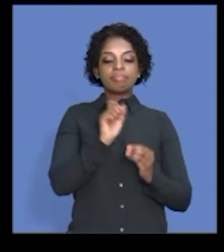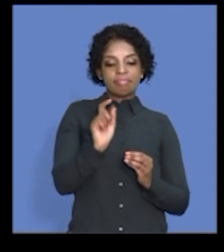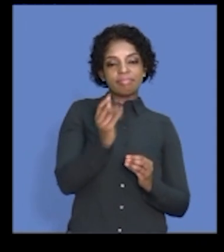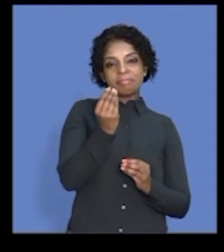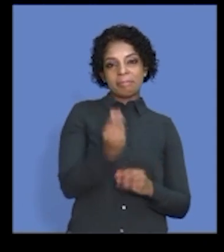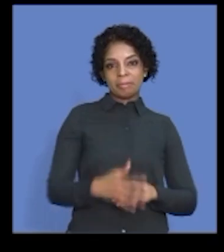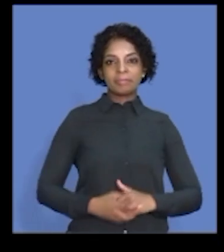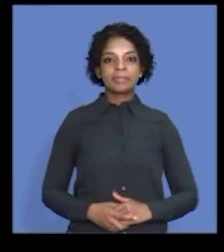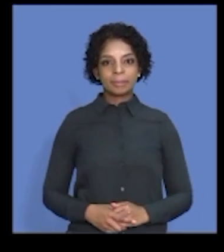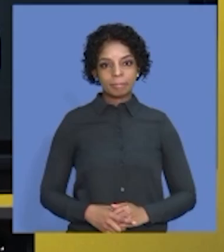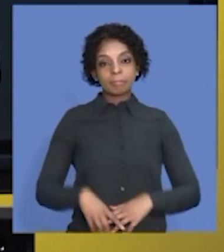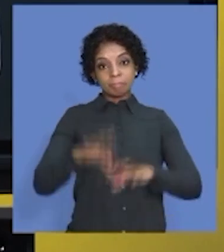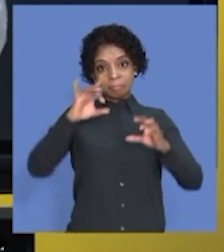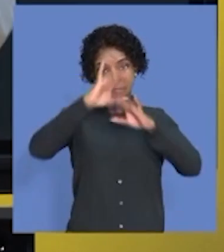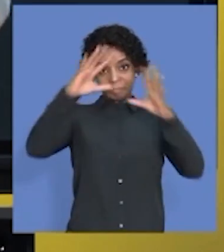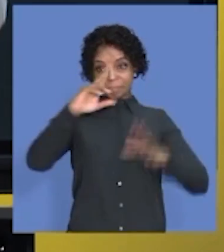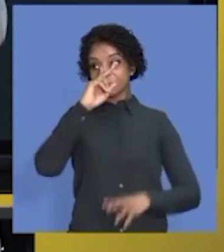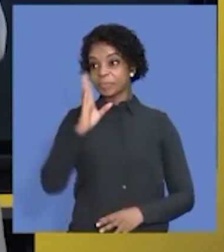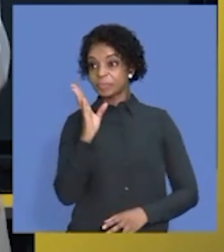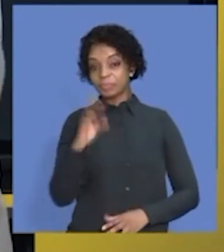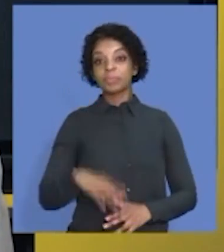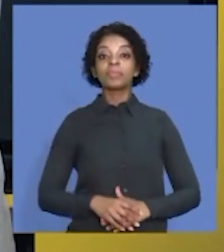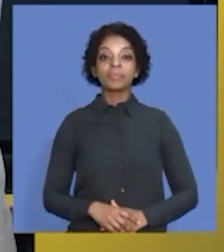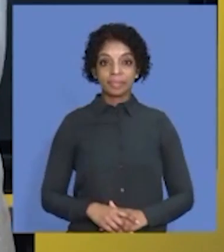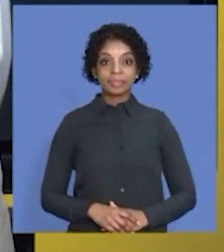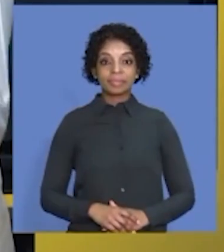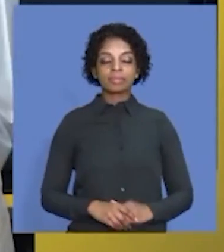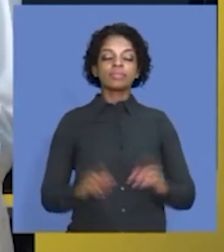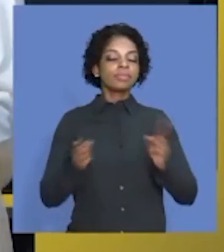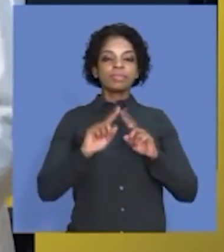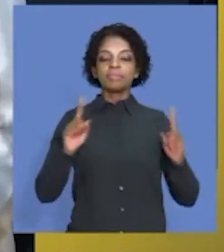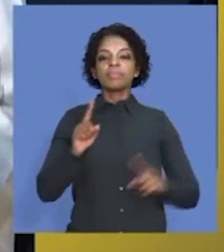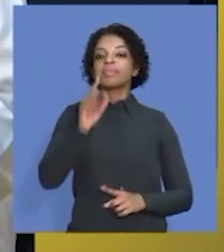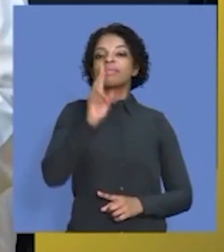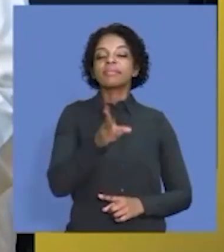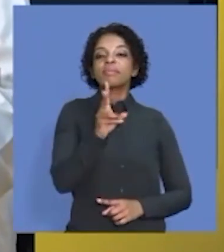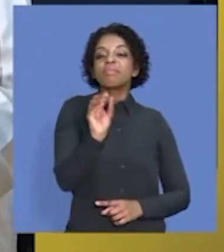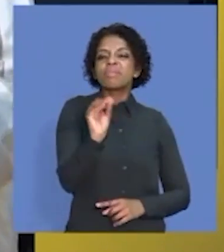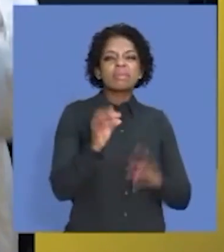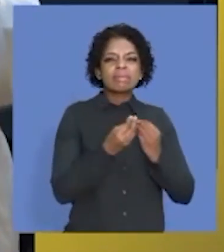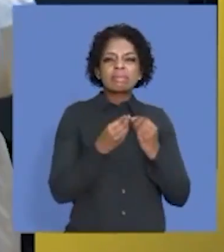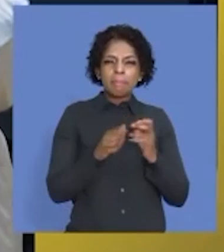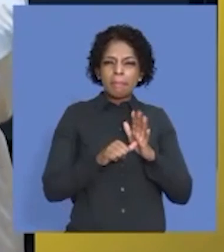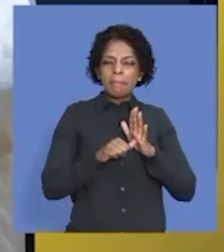balance. Right, but you were also told something very important